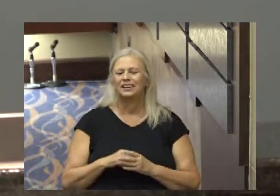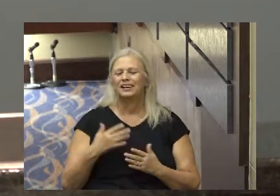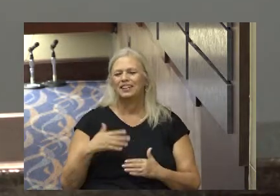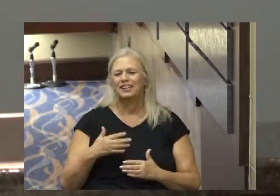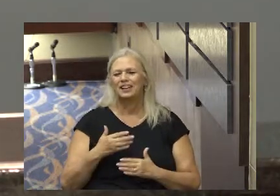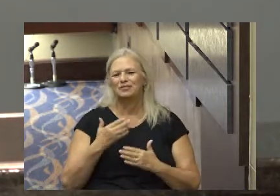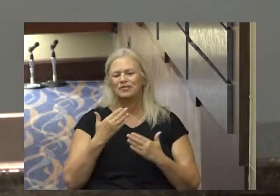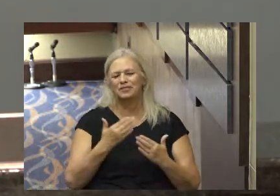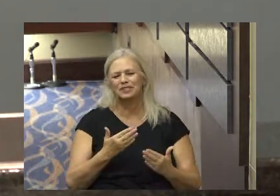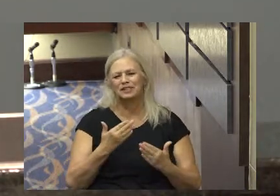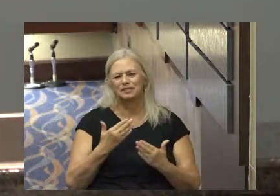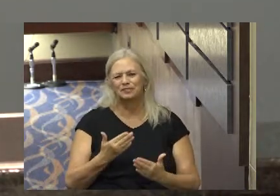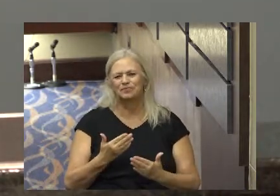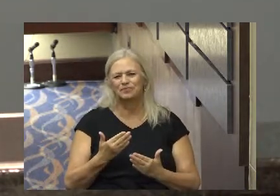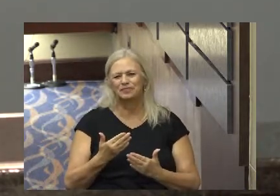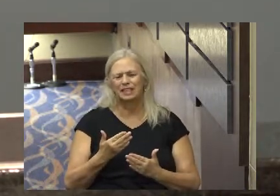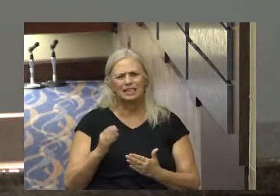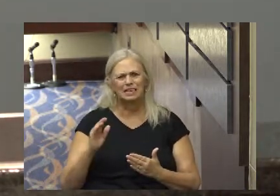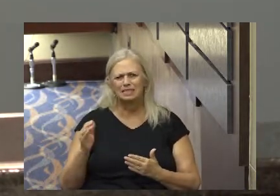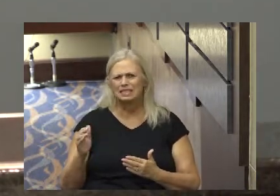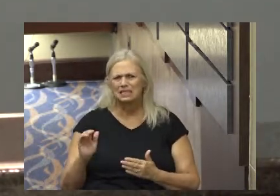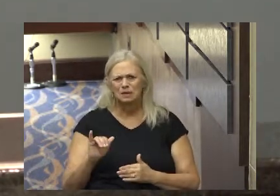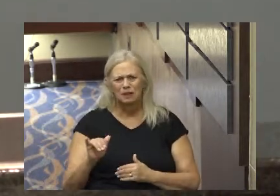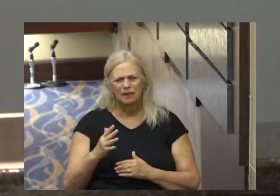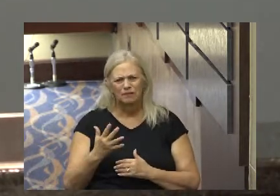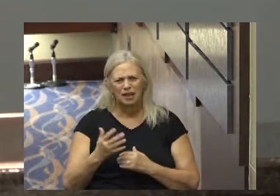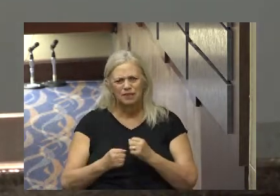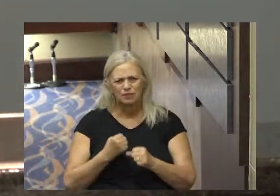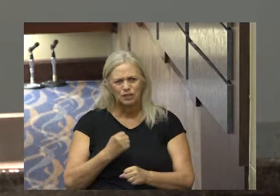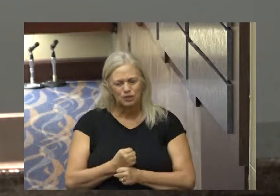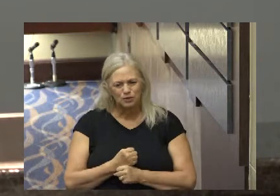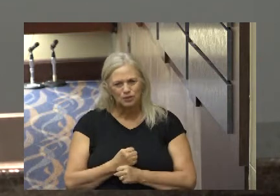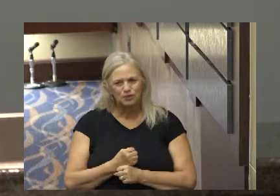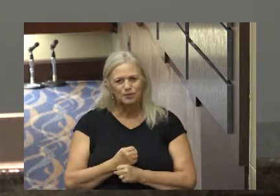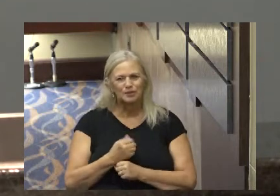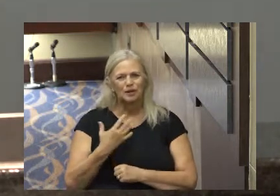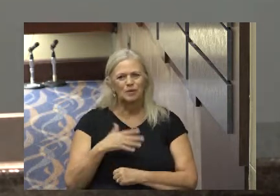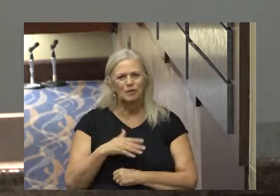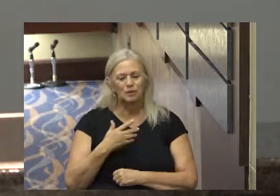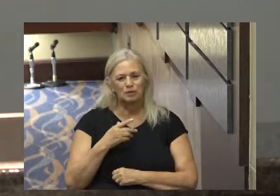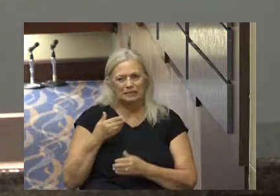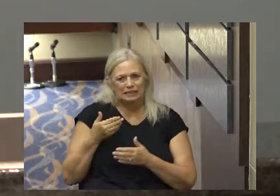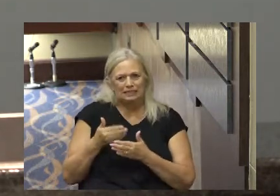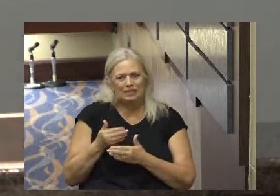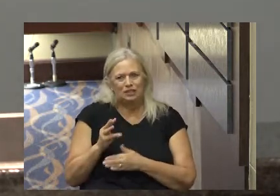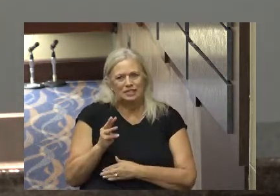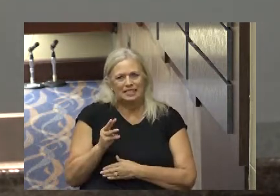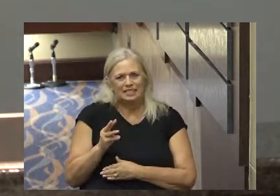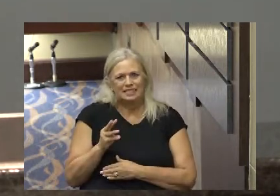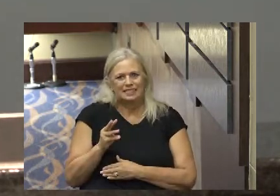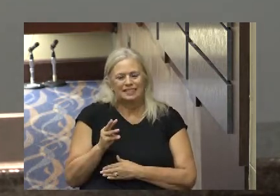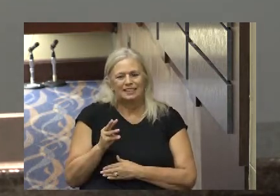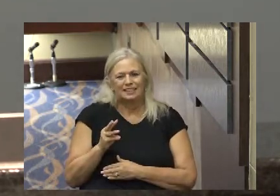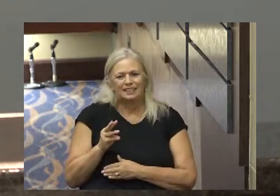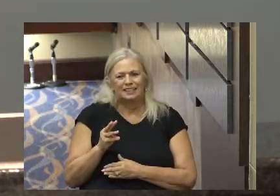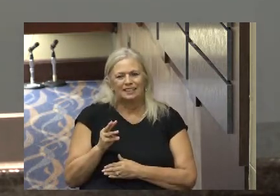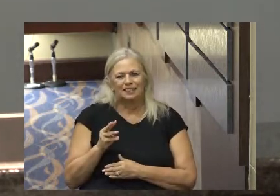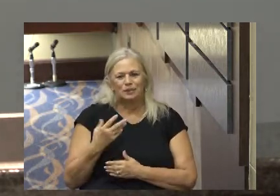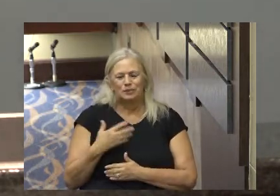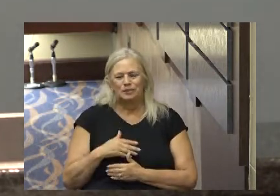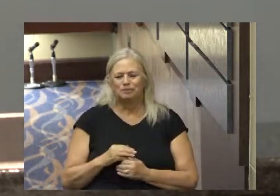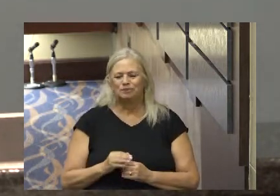you bring, it doesn't seem like it's been 5 years, because I've just been here just almost 6, so you're still a new guy,